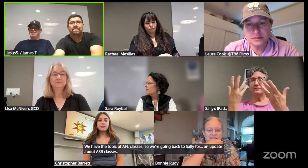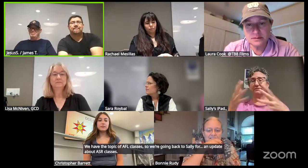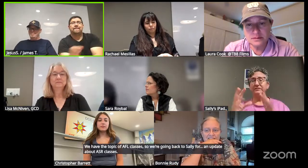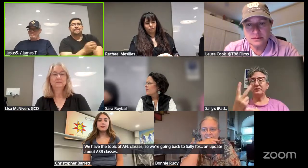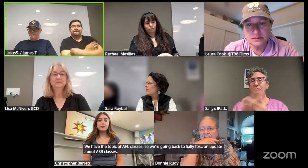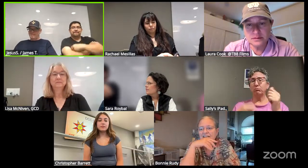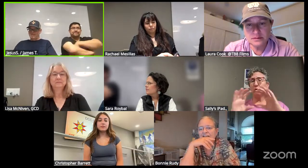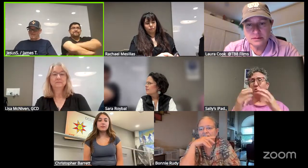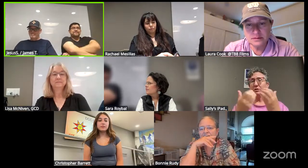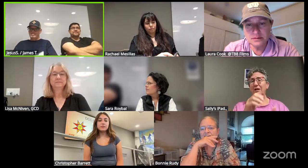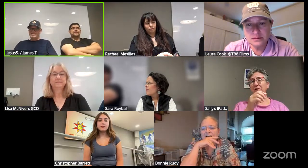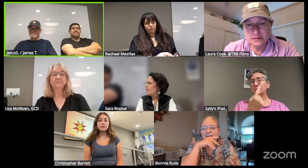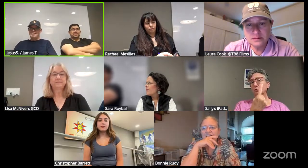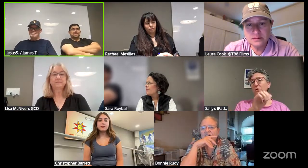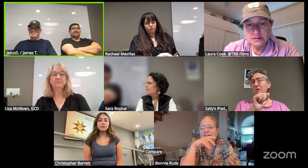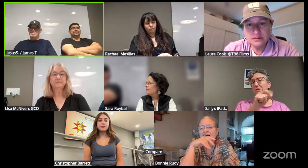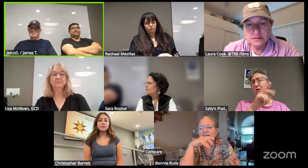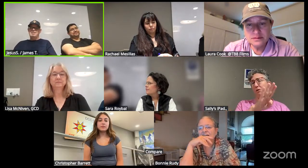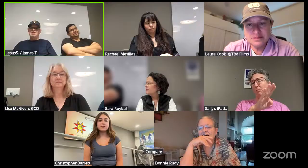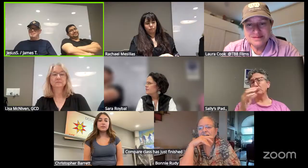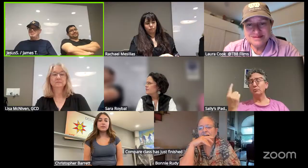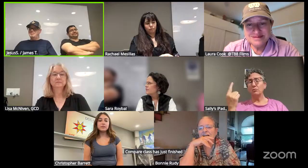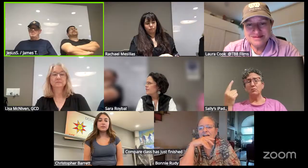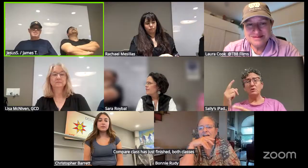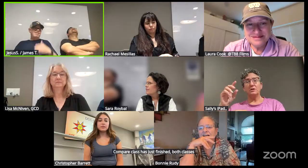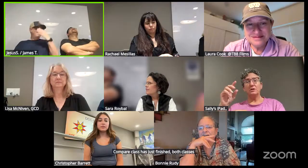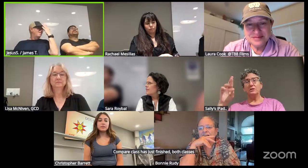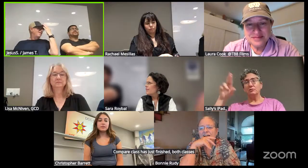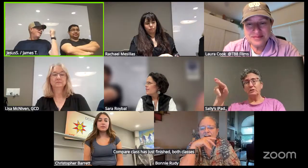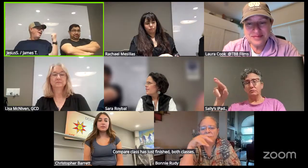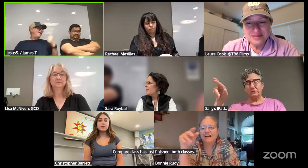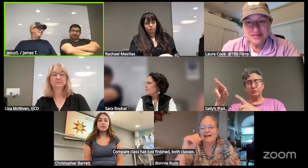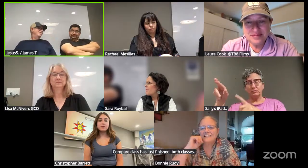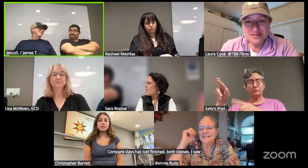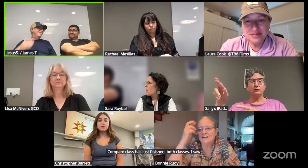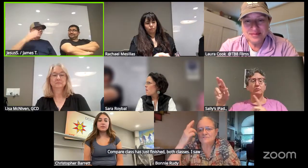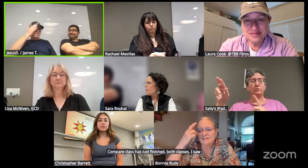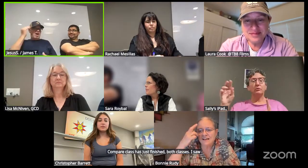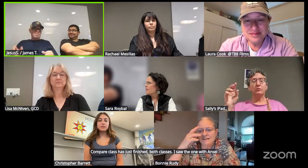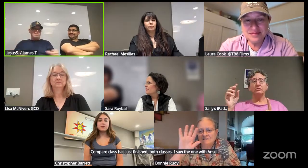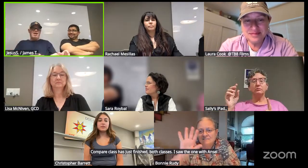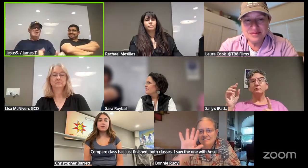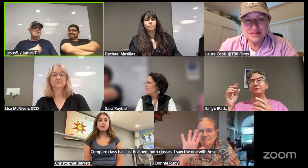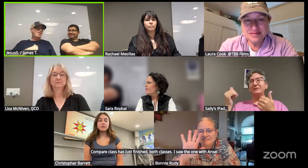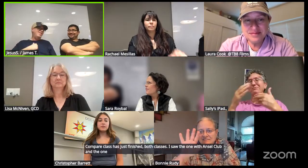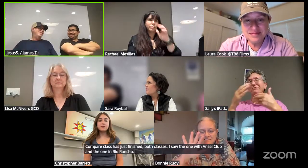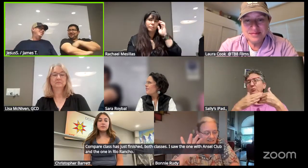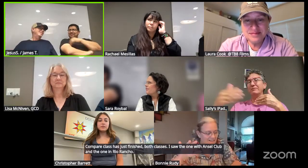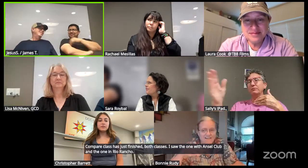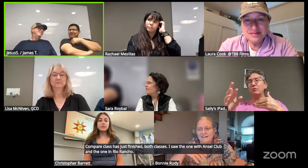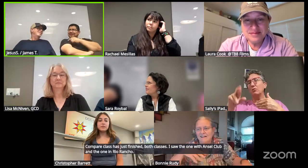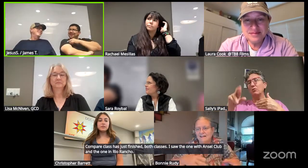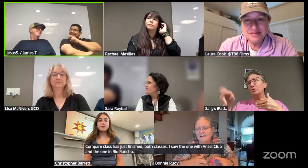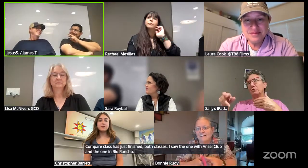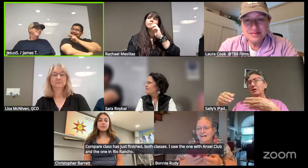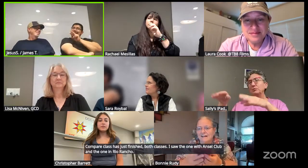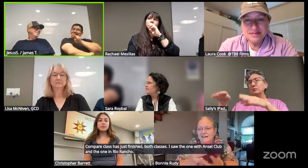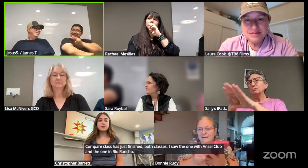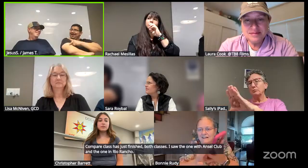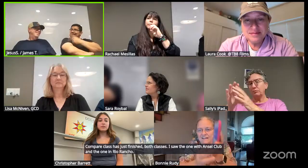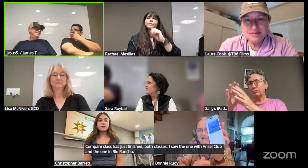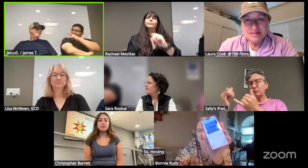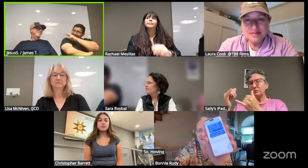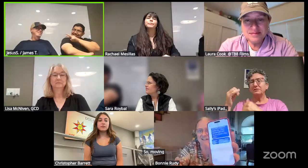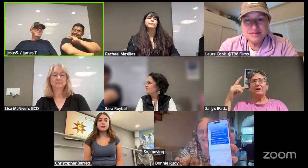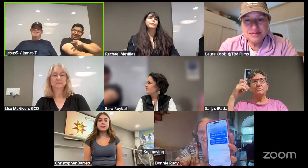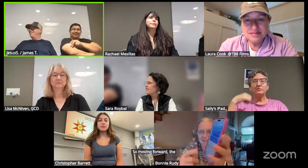So ASL classes just finished, both classes, ASL, the one with ASL Club and the one in Rio Rancho. So moving forward,